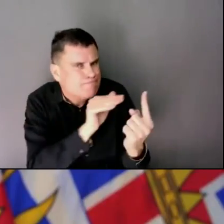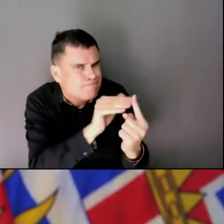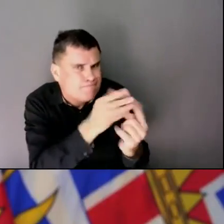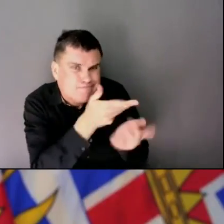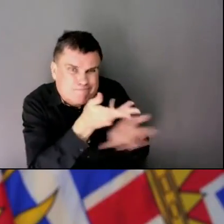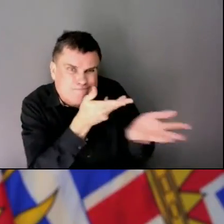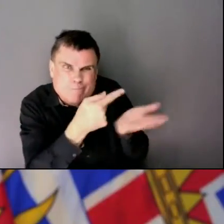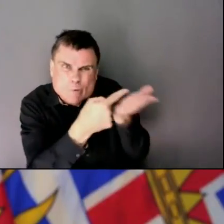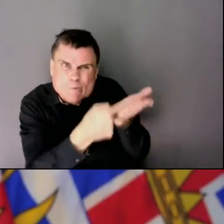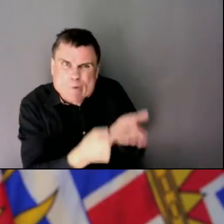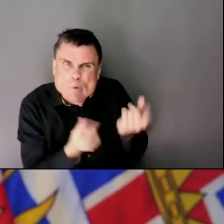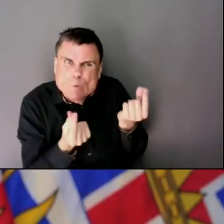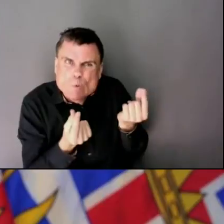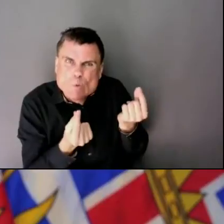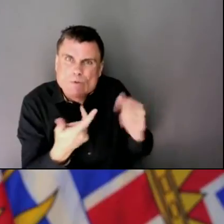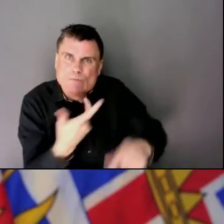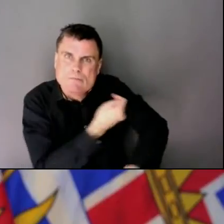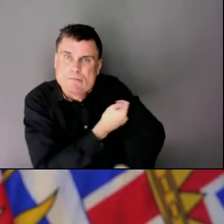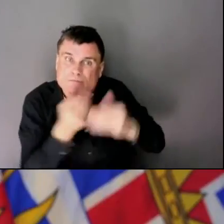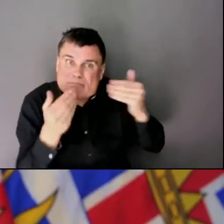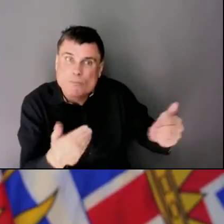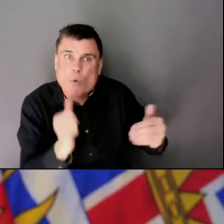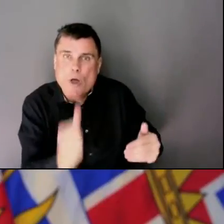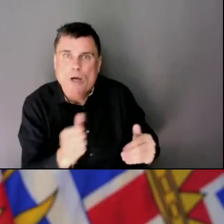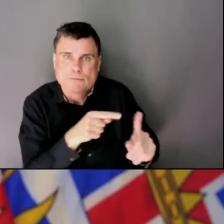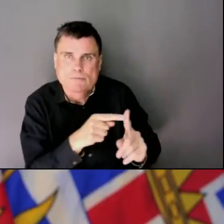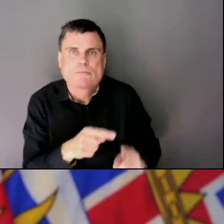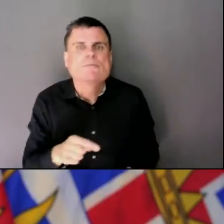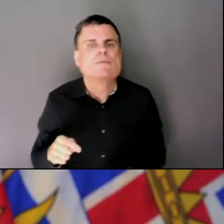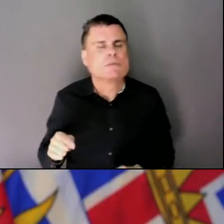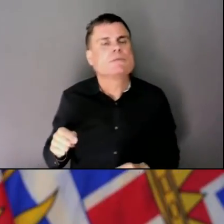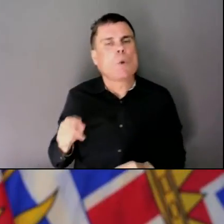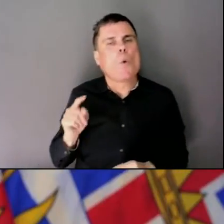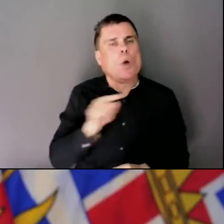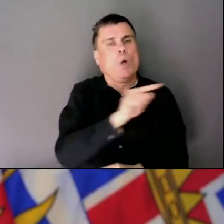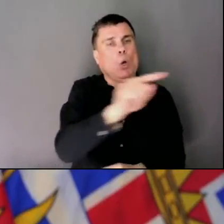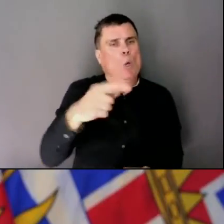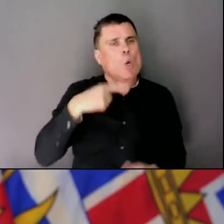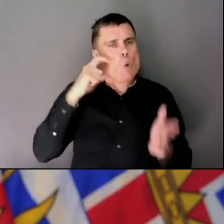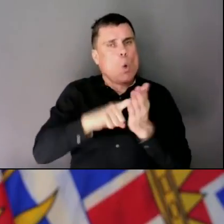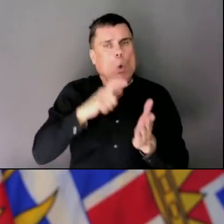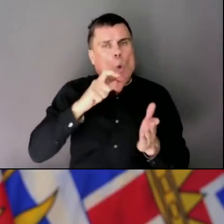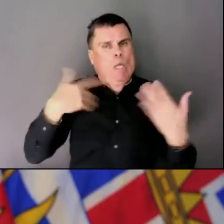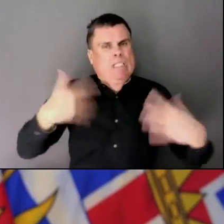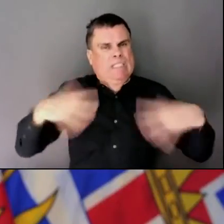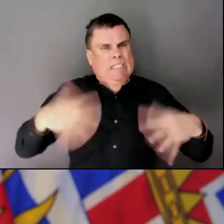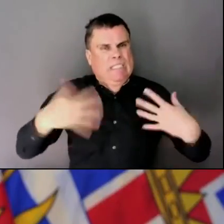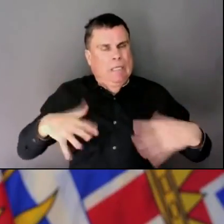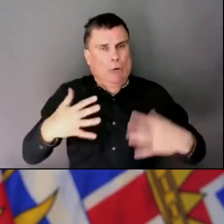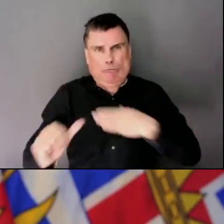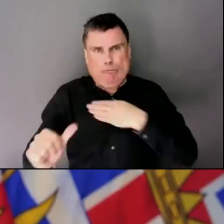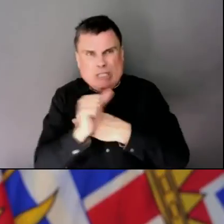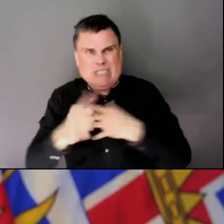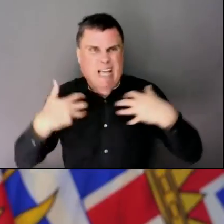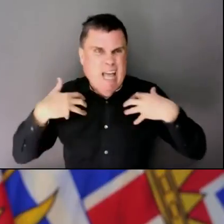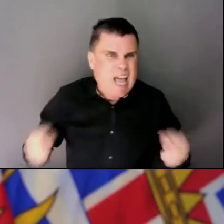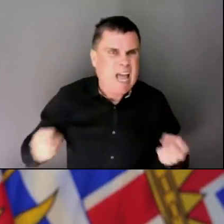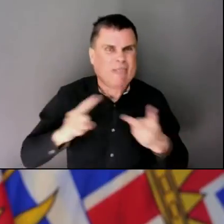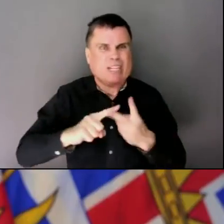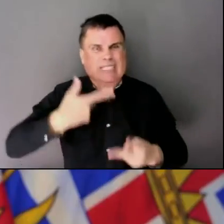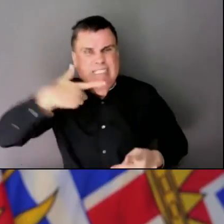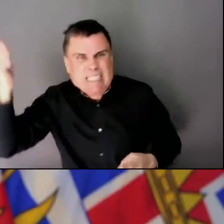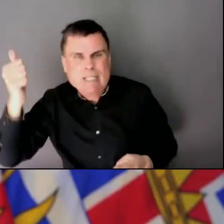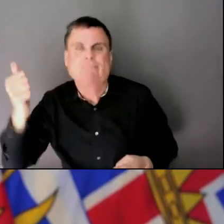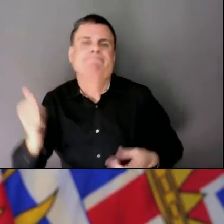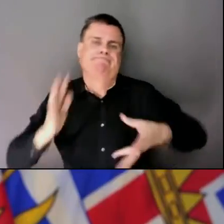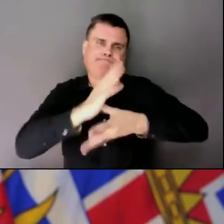people that we know are more at risk of having severe illness and dying from COVID, and that's from what we've seen around the world as well. And we will be reaching out